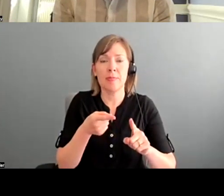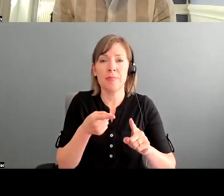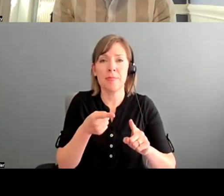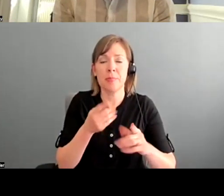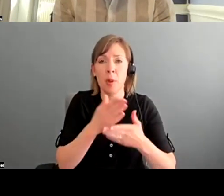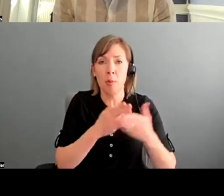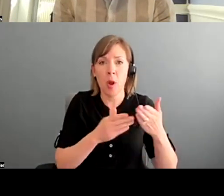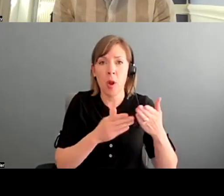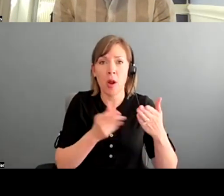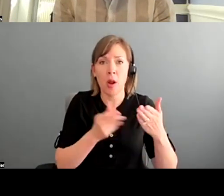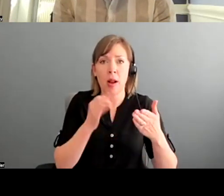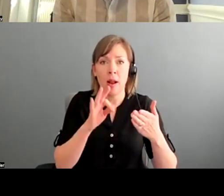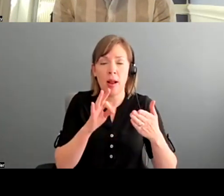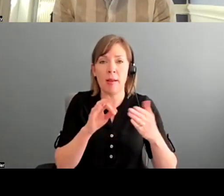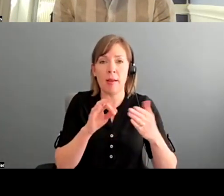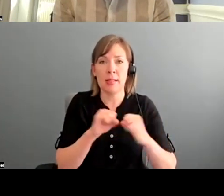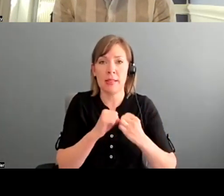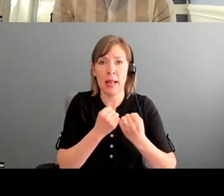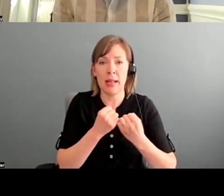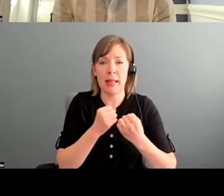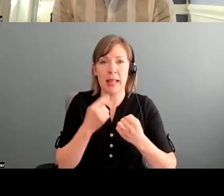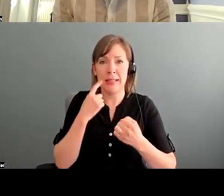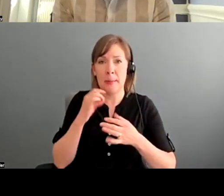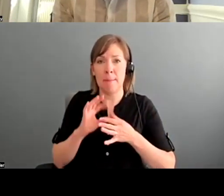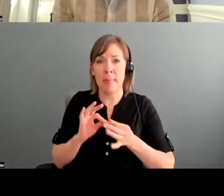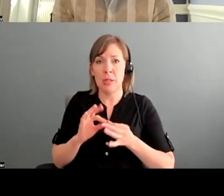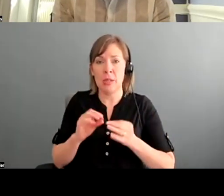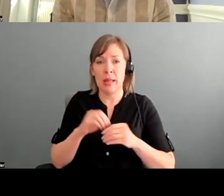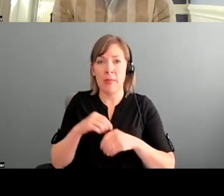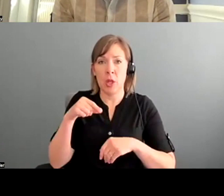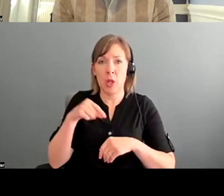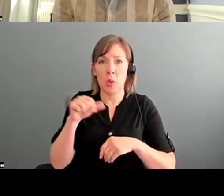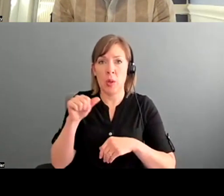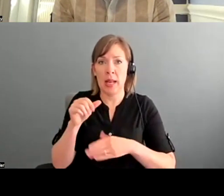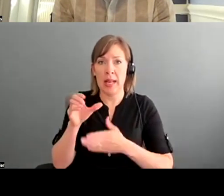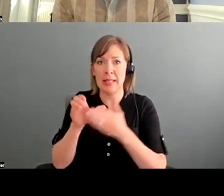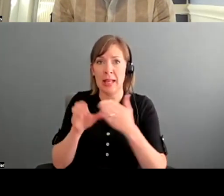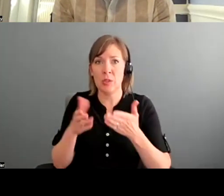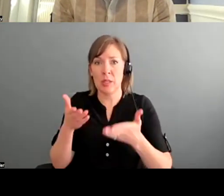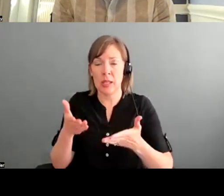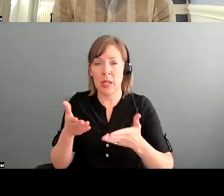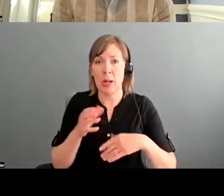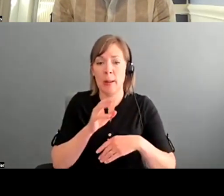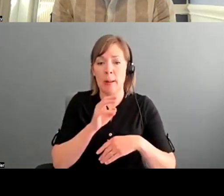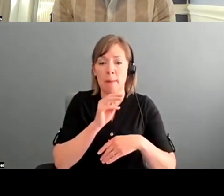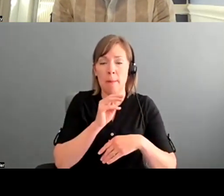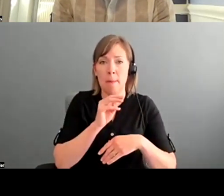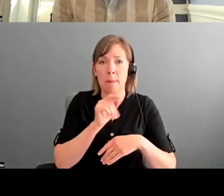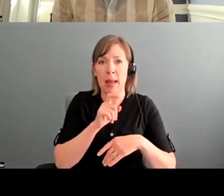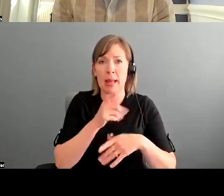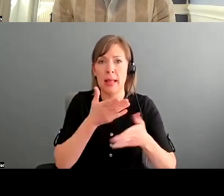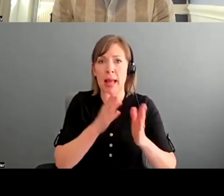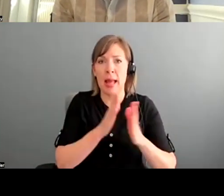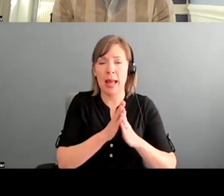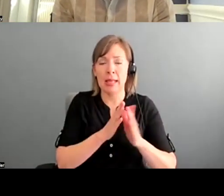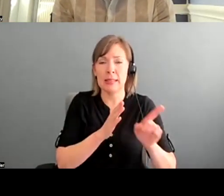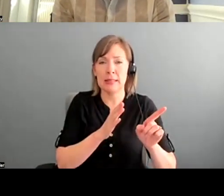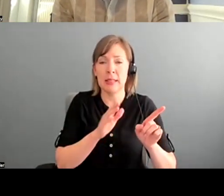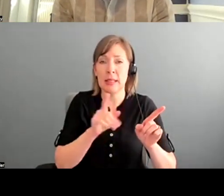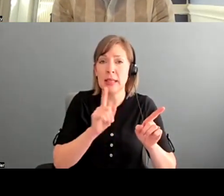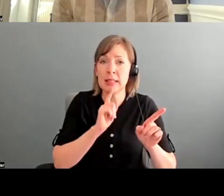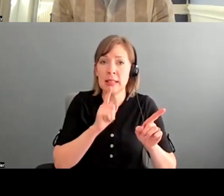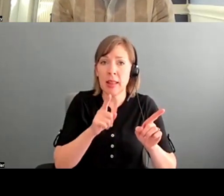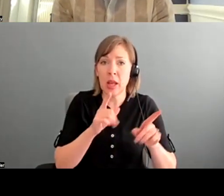of society that's been mentioned in the Q&A section here. Max Min asks, is there a space